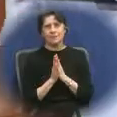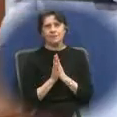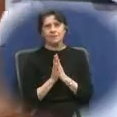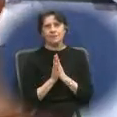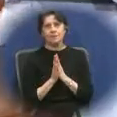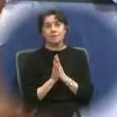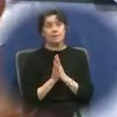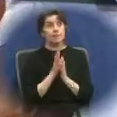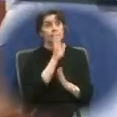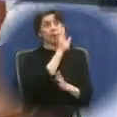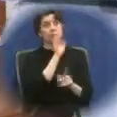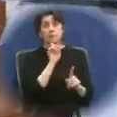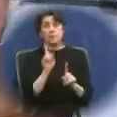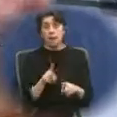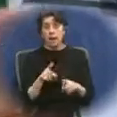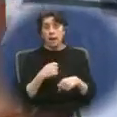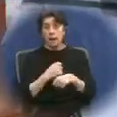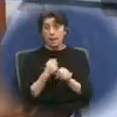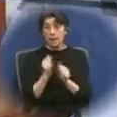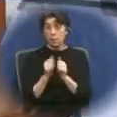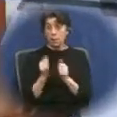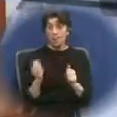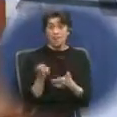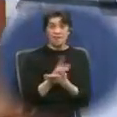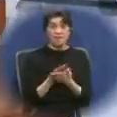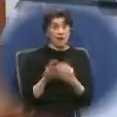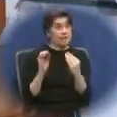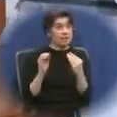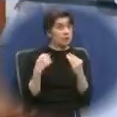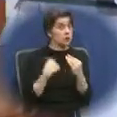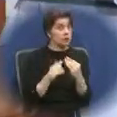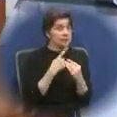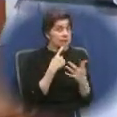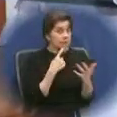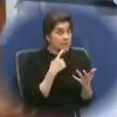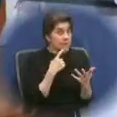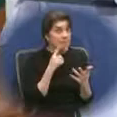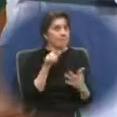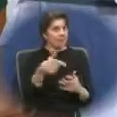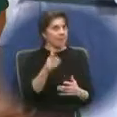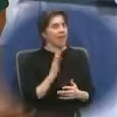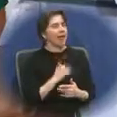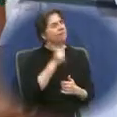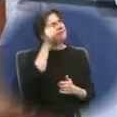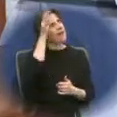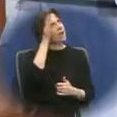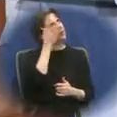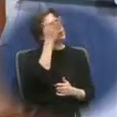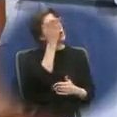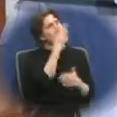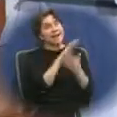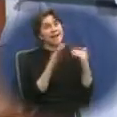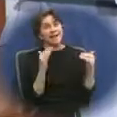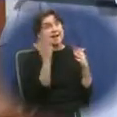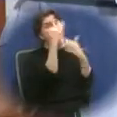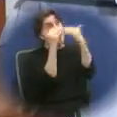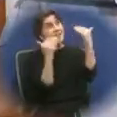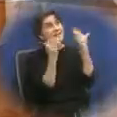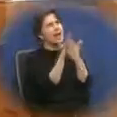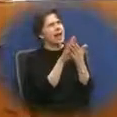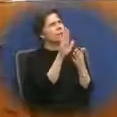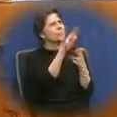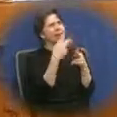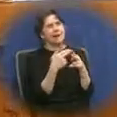At our Savior's command, informed by divine teaching, we dare to say, Our Father, who art in heaven, hallowed be thy